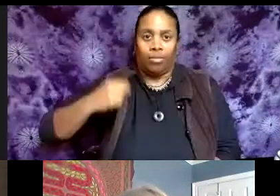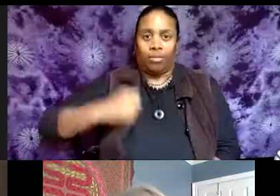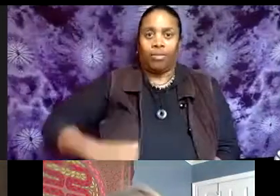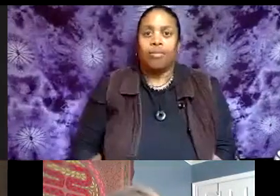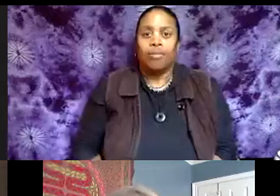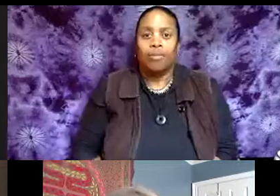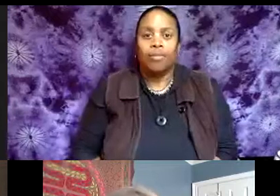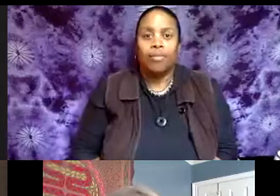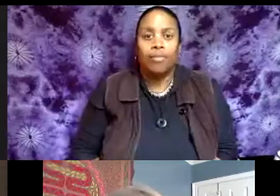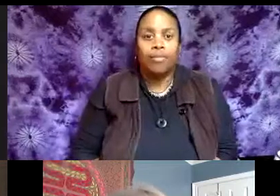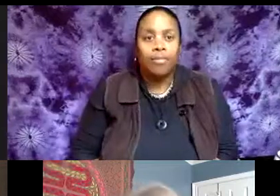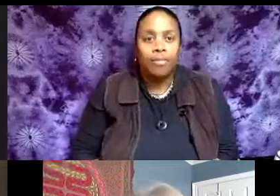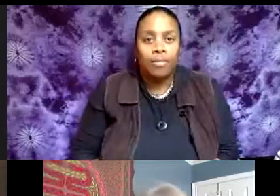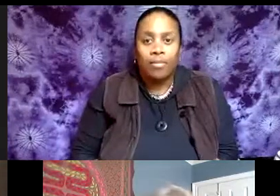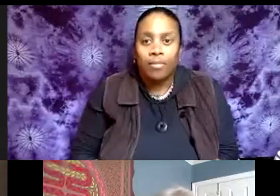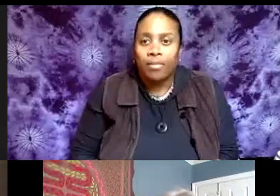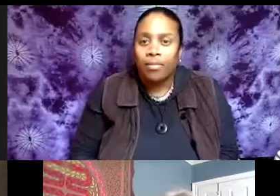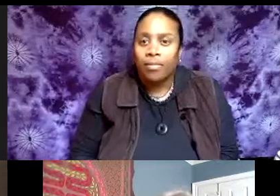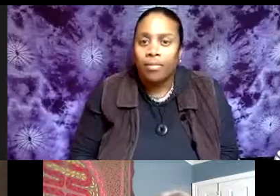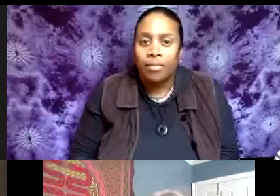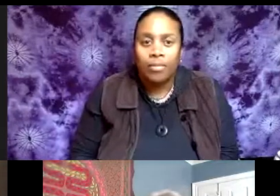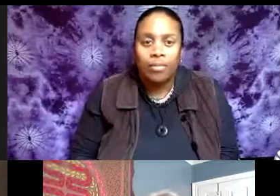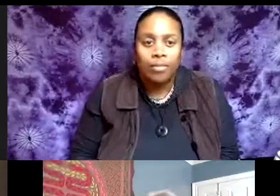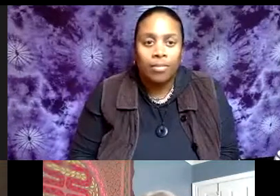Oh, coming. Yes.